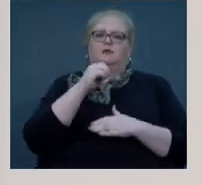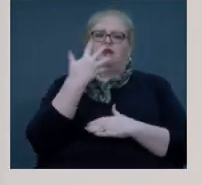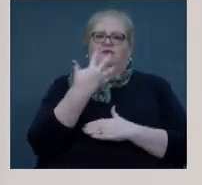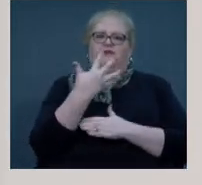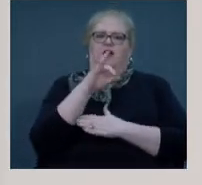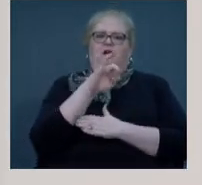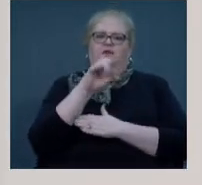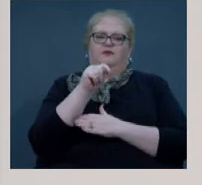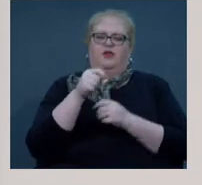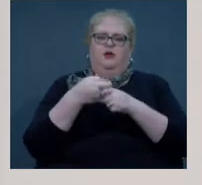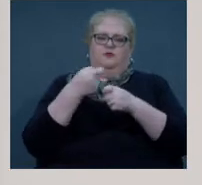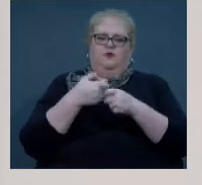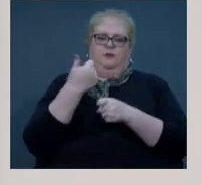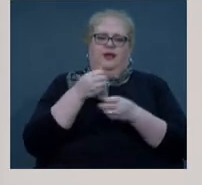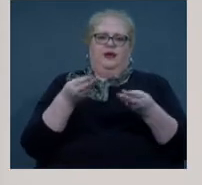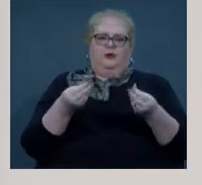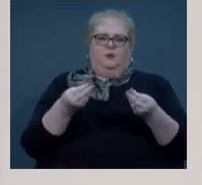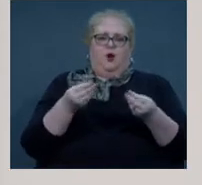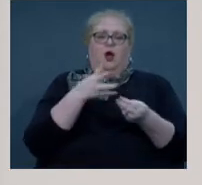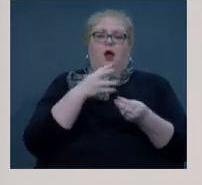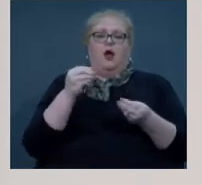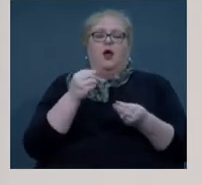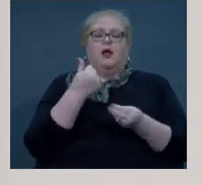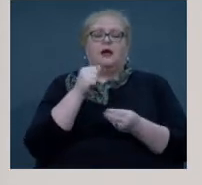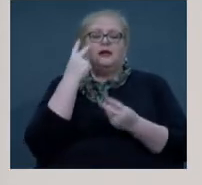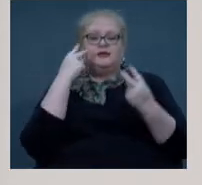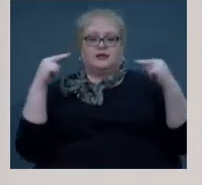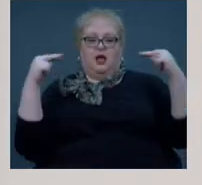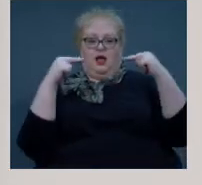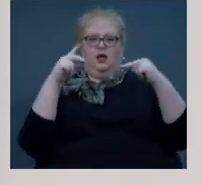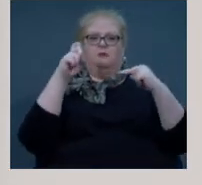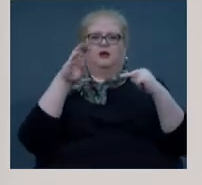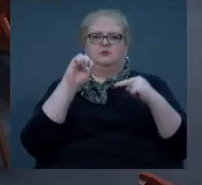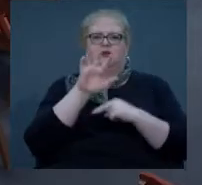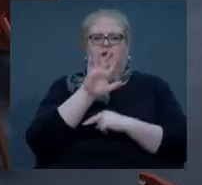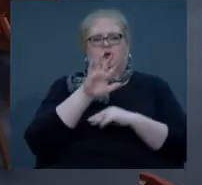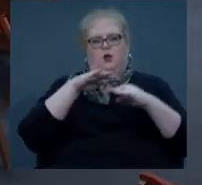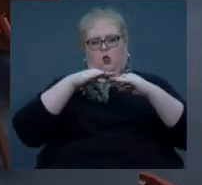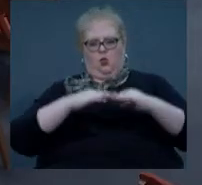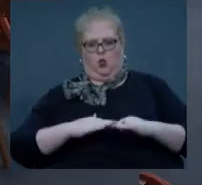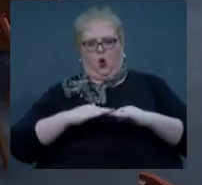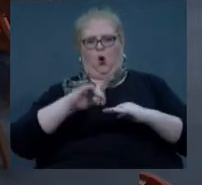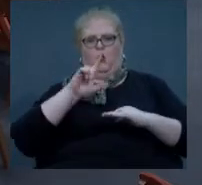and any site lighting must be low level, shielded, and directed into the site.